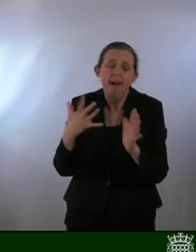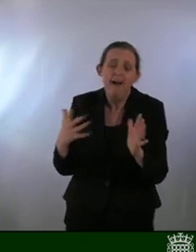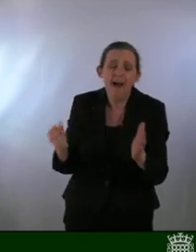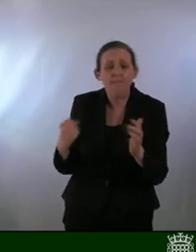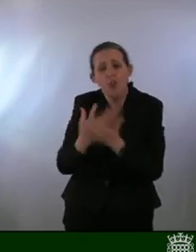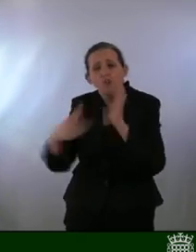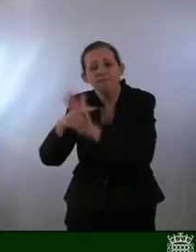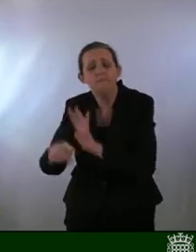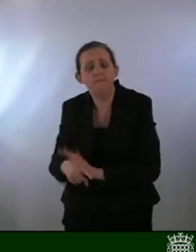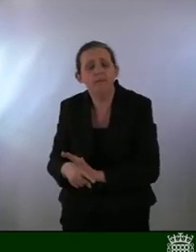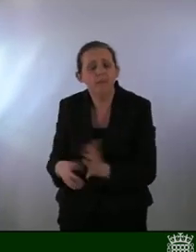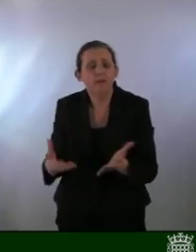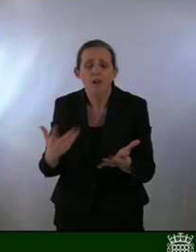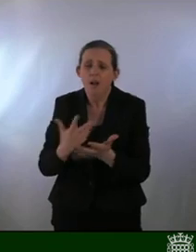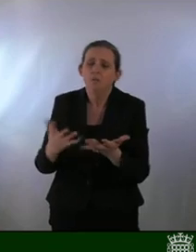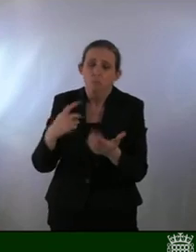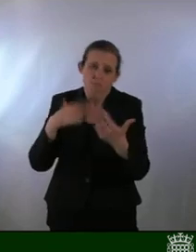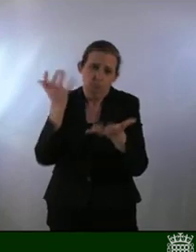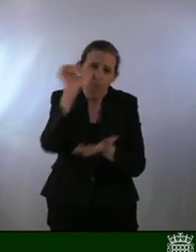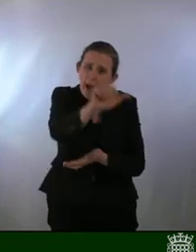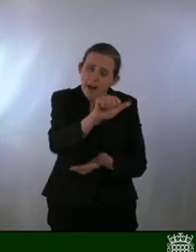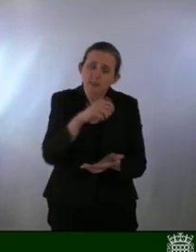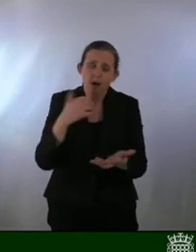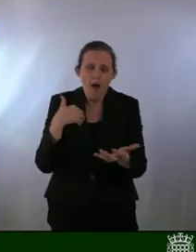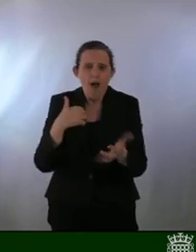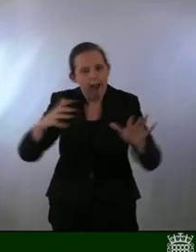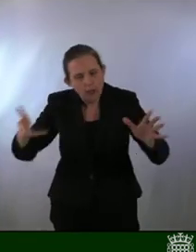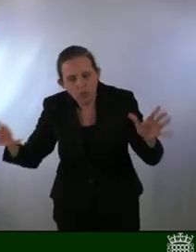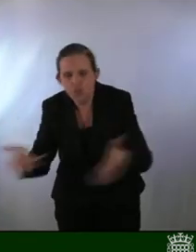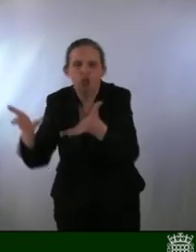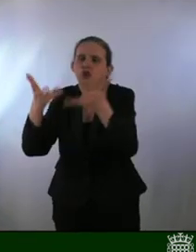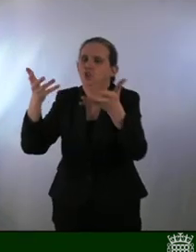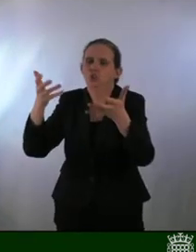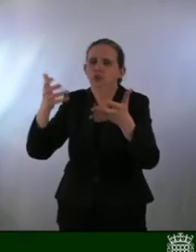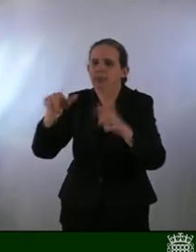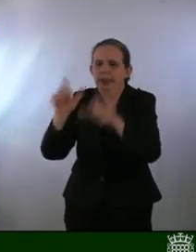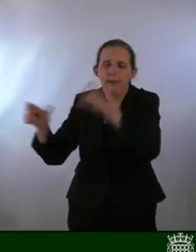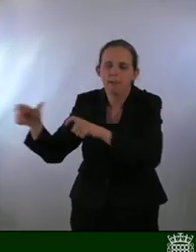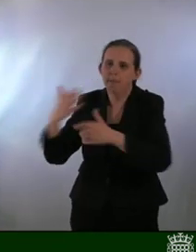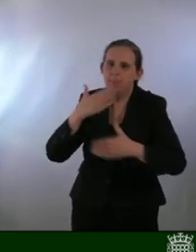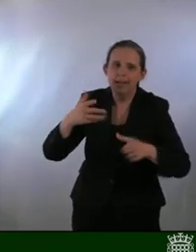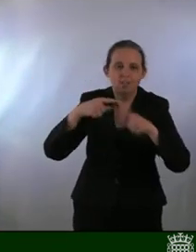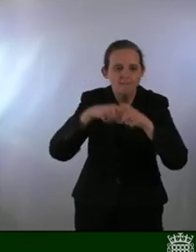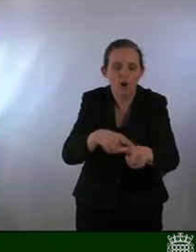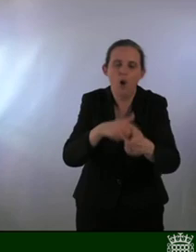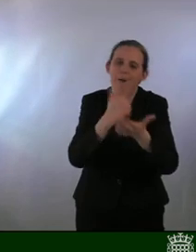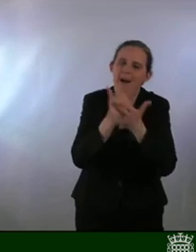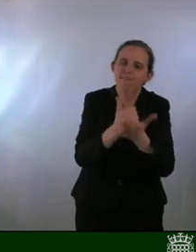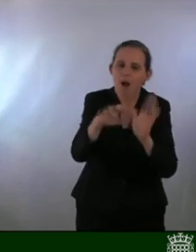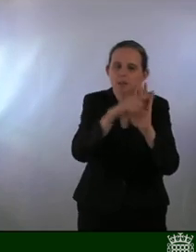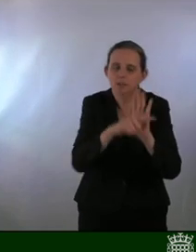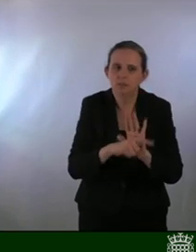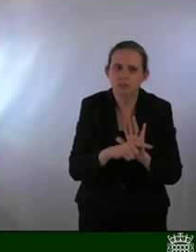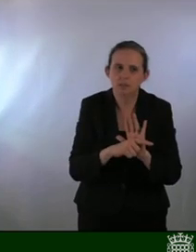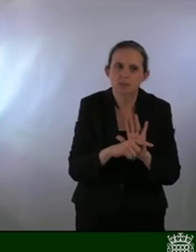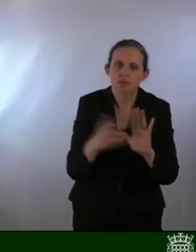today. So, of course, I urge the people to follow the advice that my